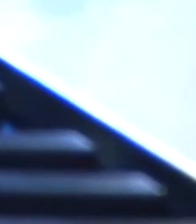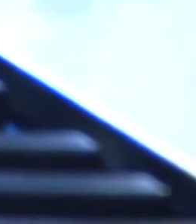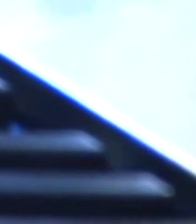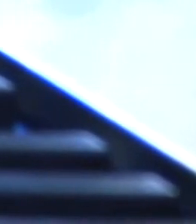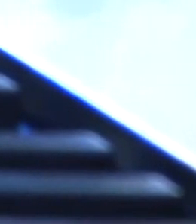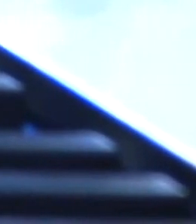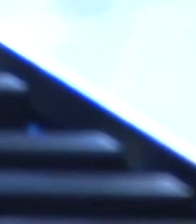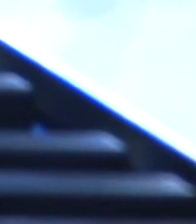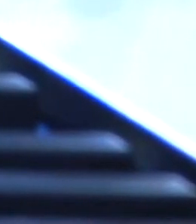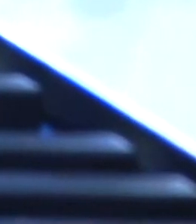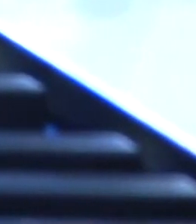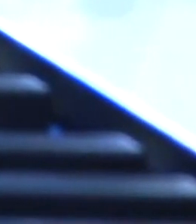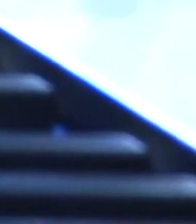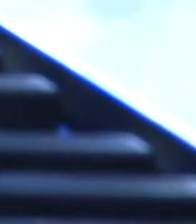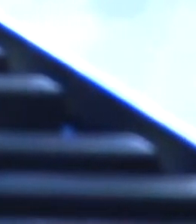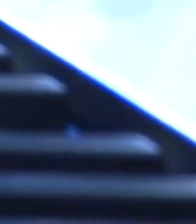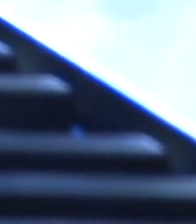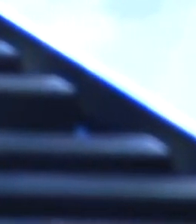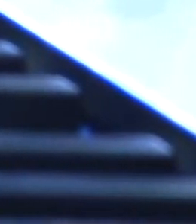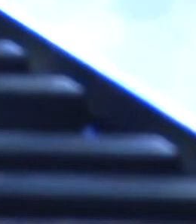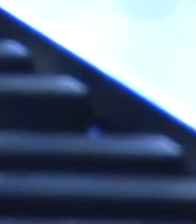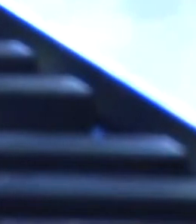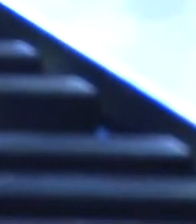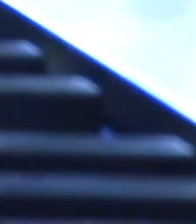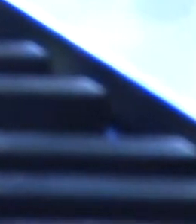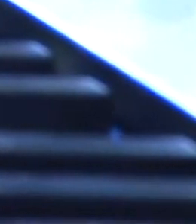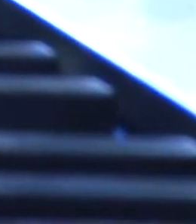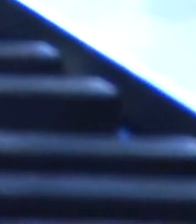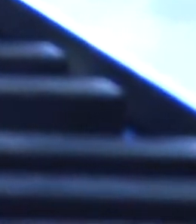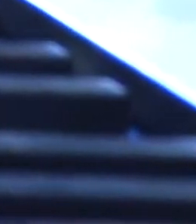sent down from glory.